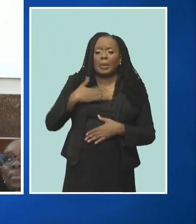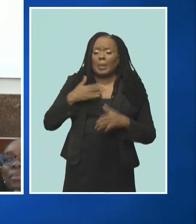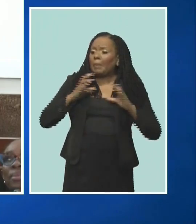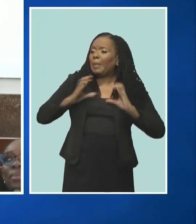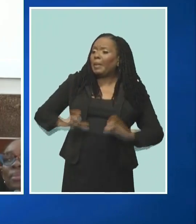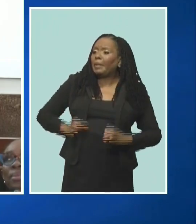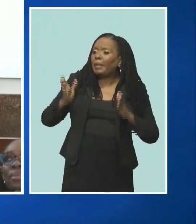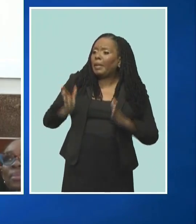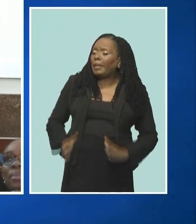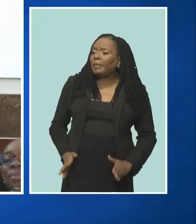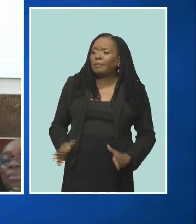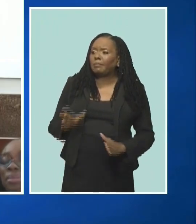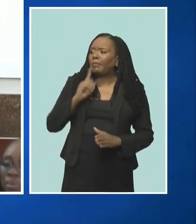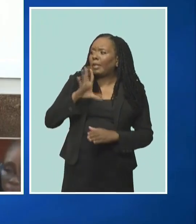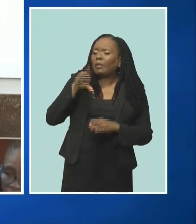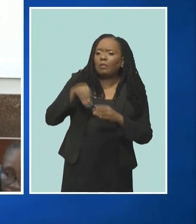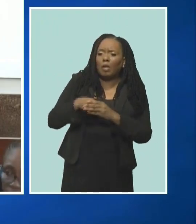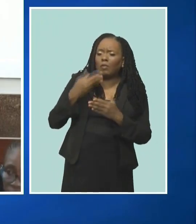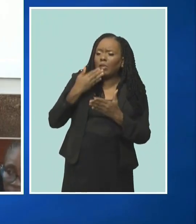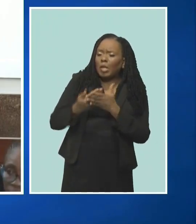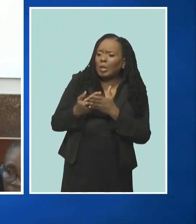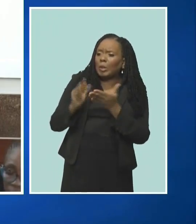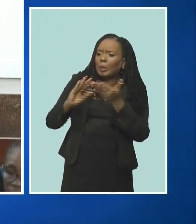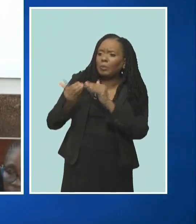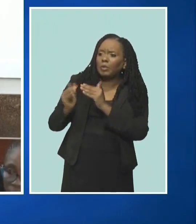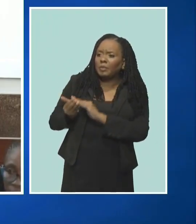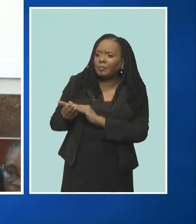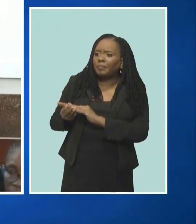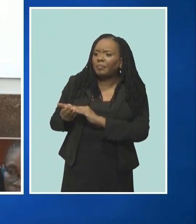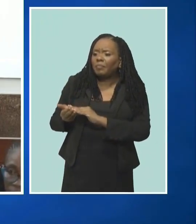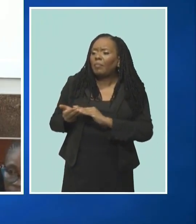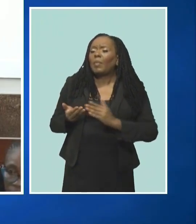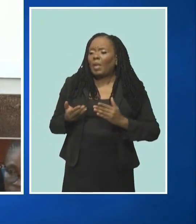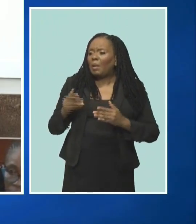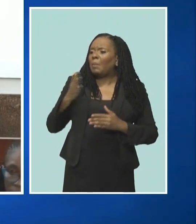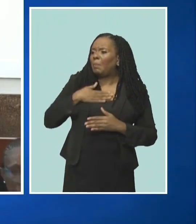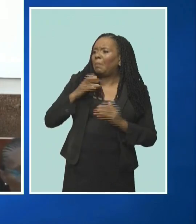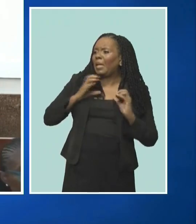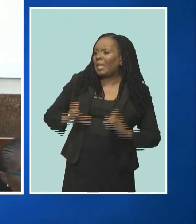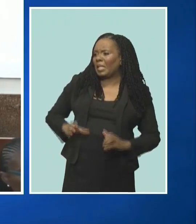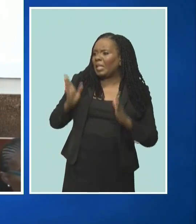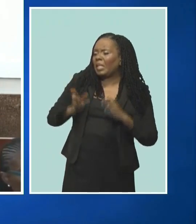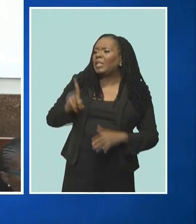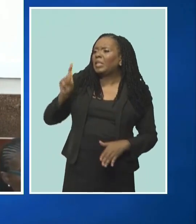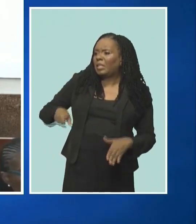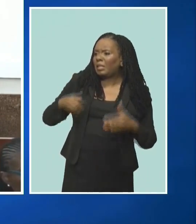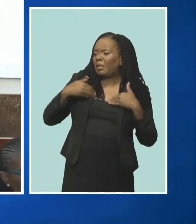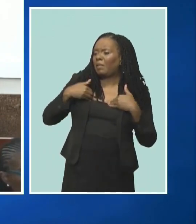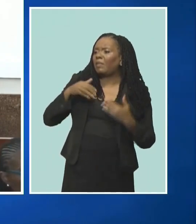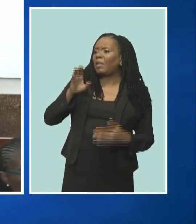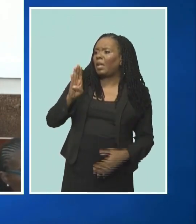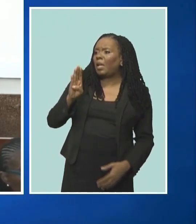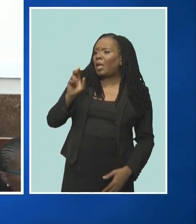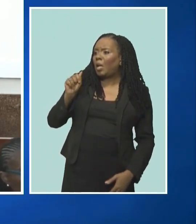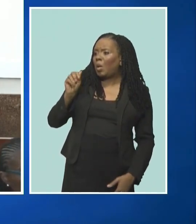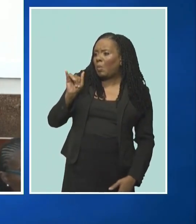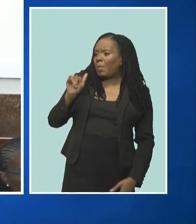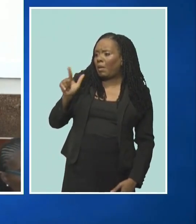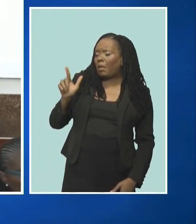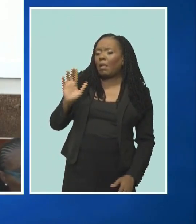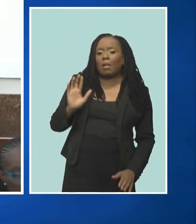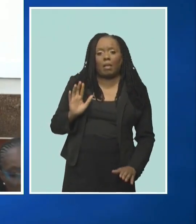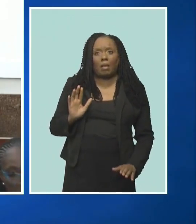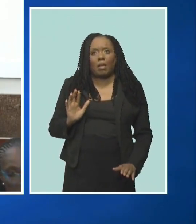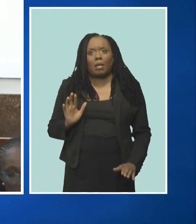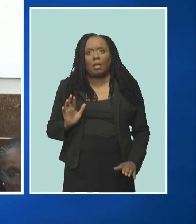the different reasons that were used as to why bail should be granted, the burden is now placed on